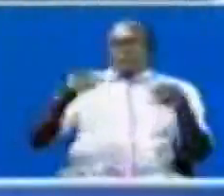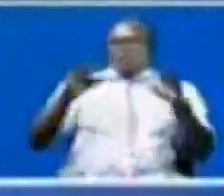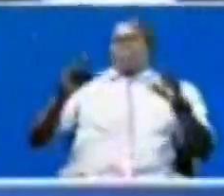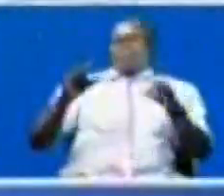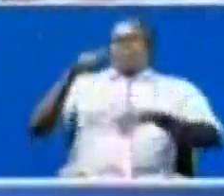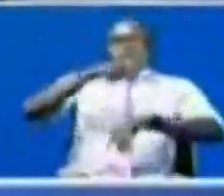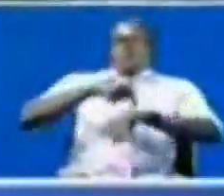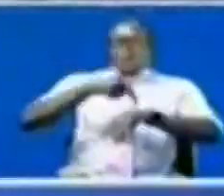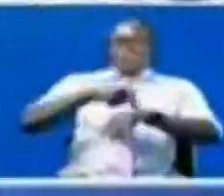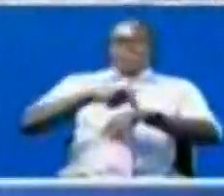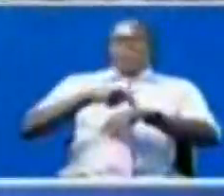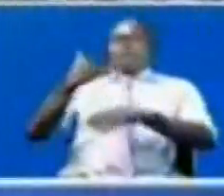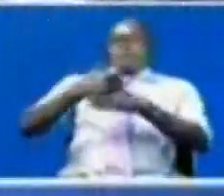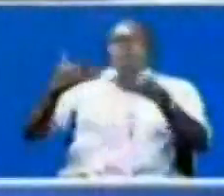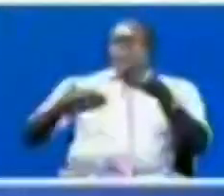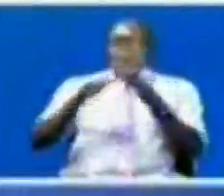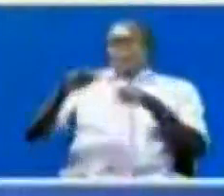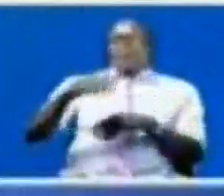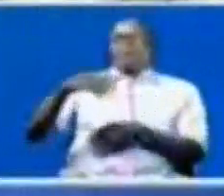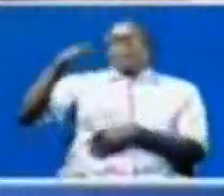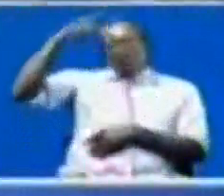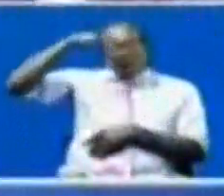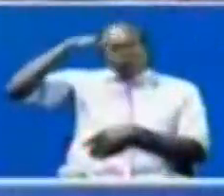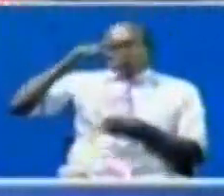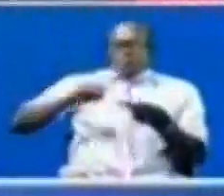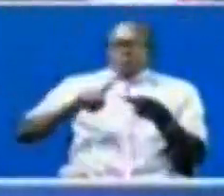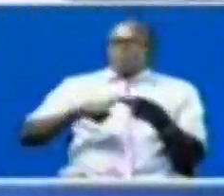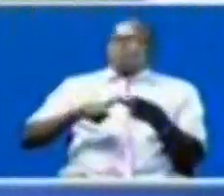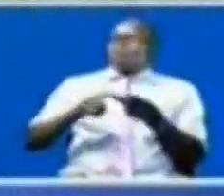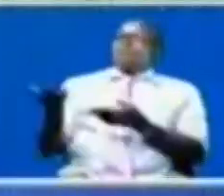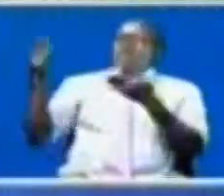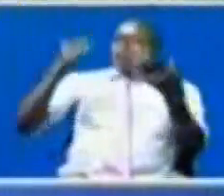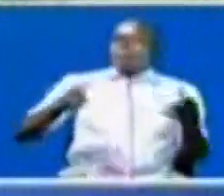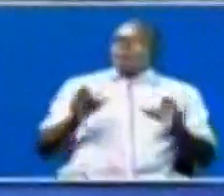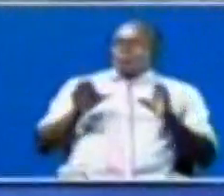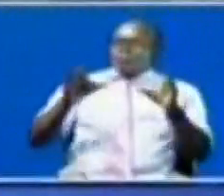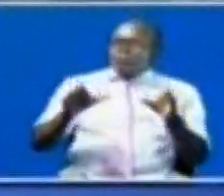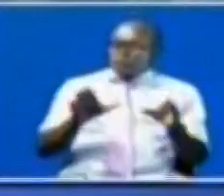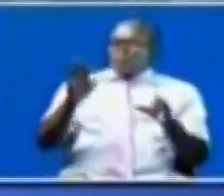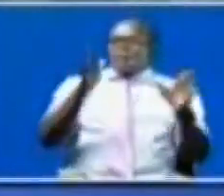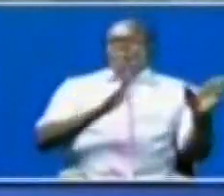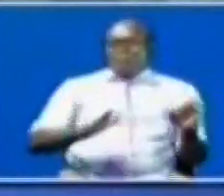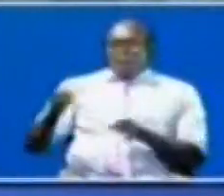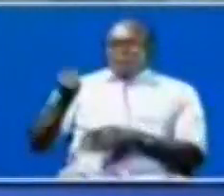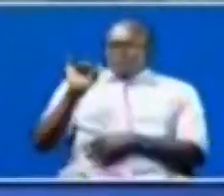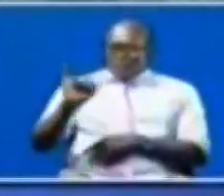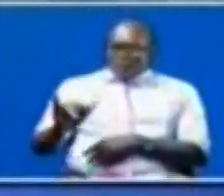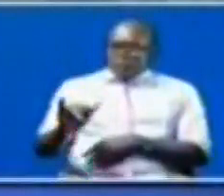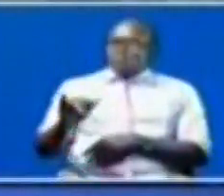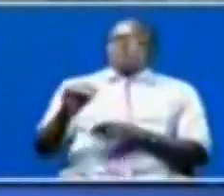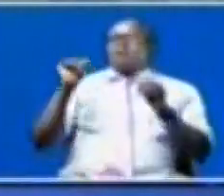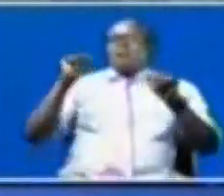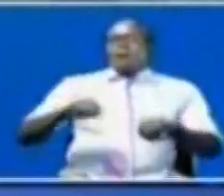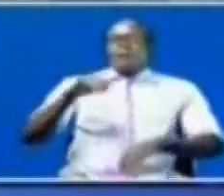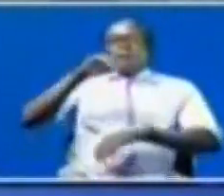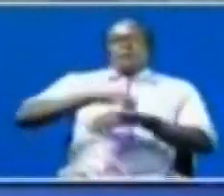time to build their philosophies, time to be able to push in their plans so that they at least they can get